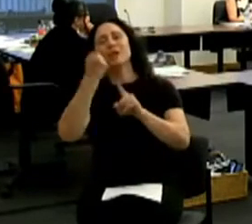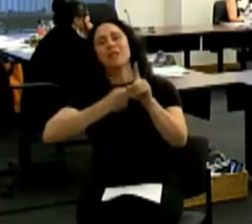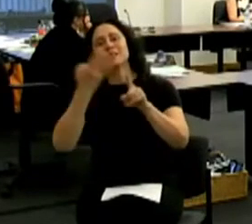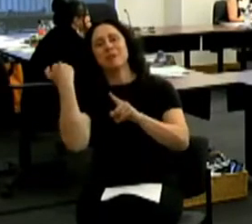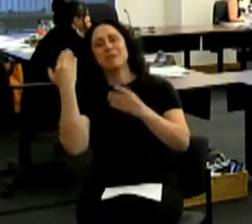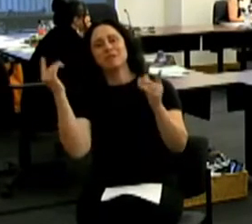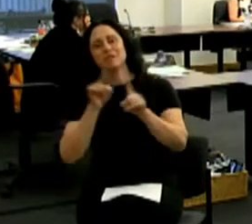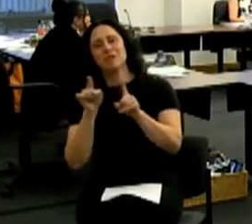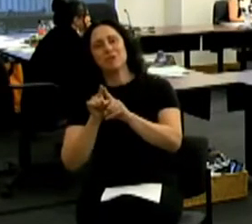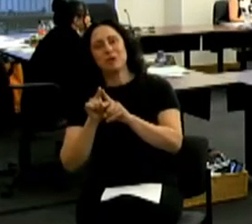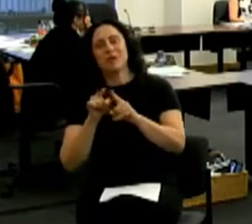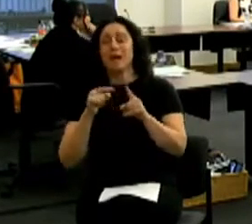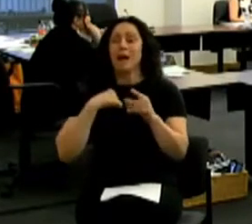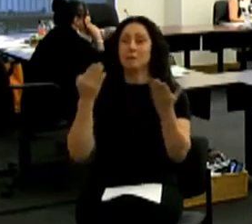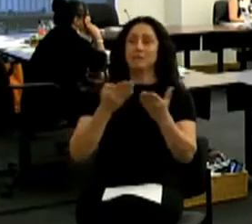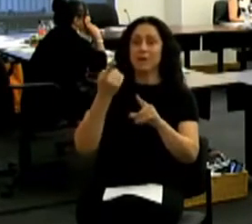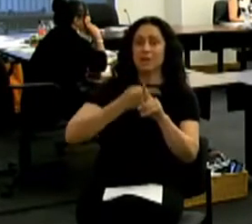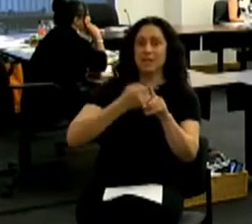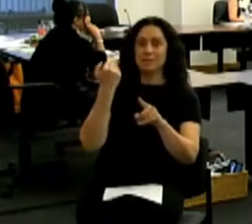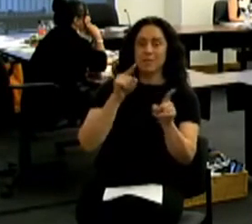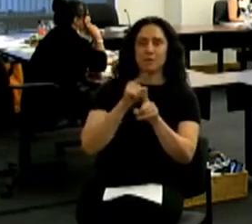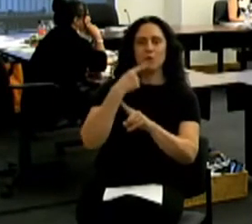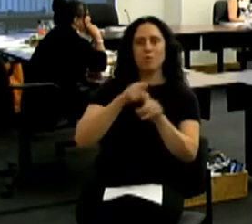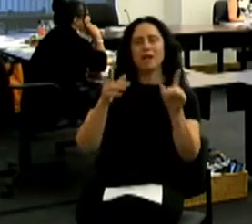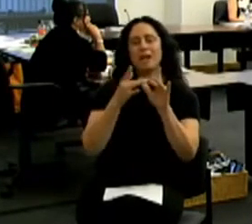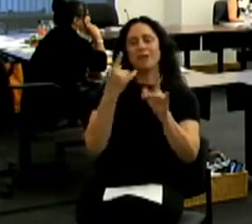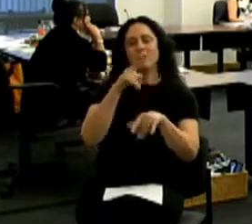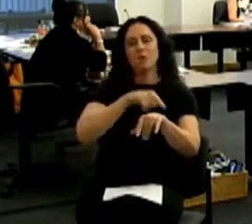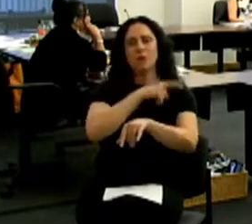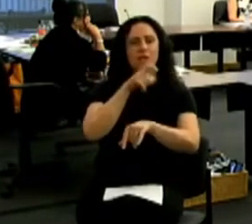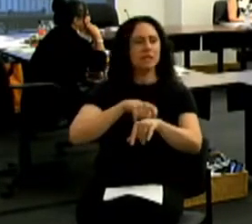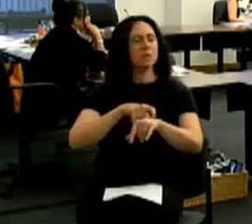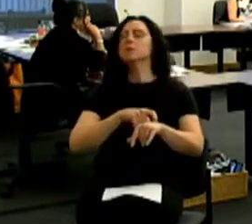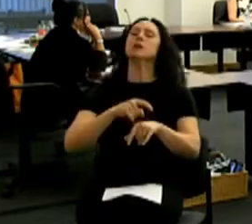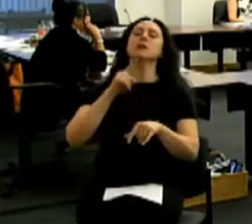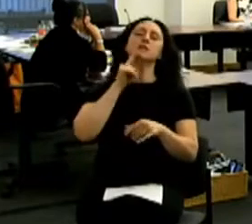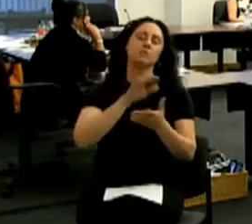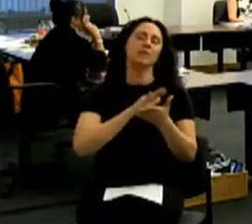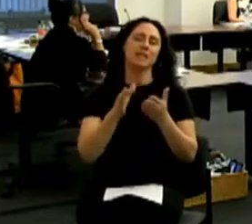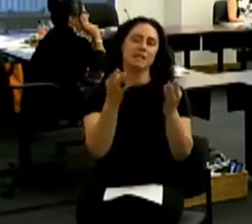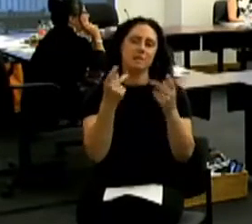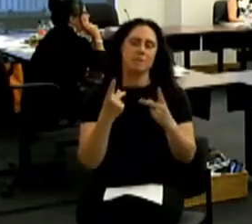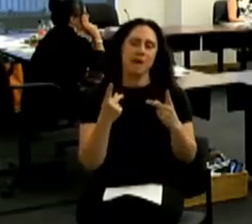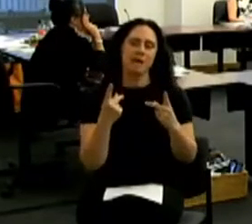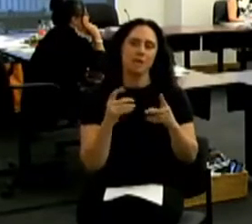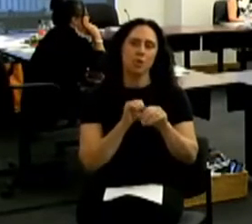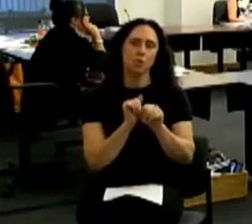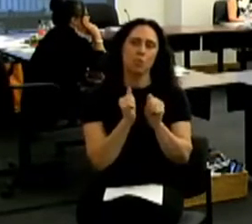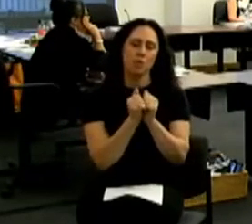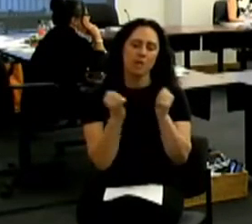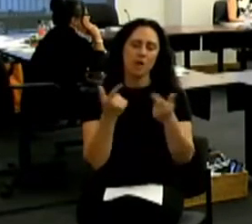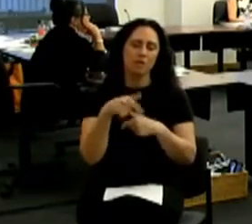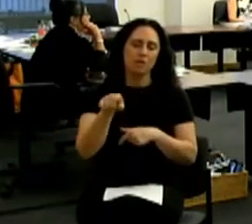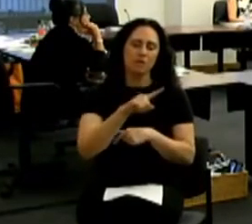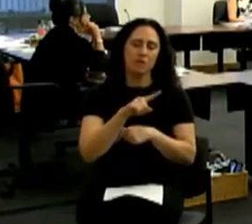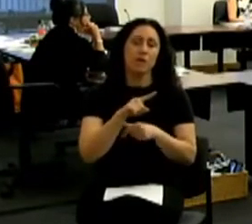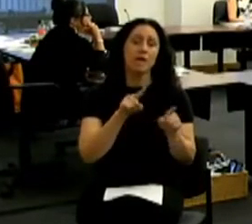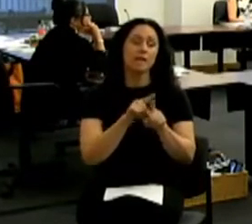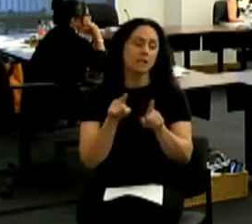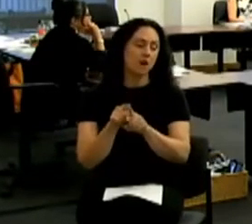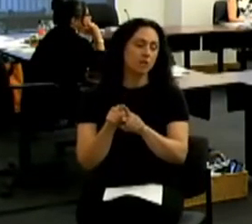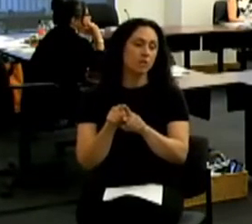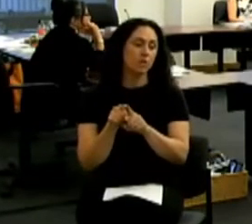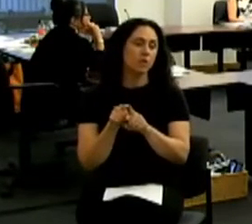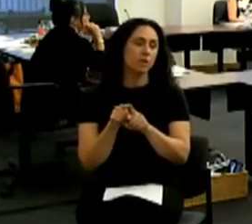too. I was here last month, but I was online for a long time. And it's really nice to be back with all of you. It's